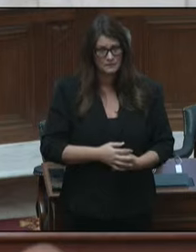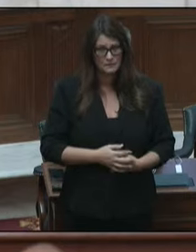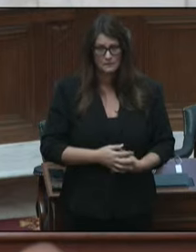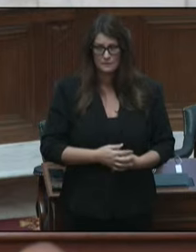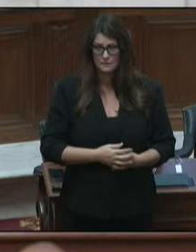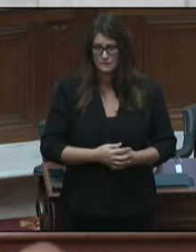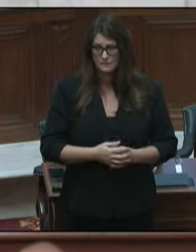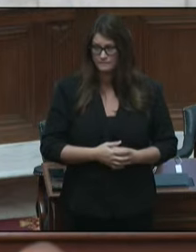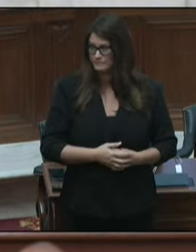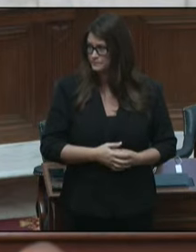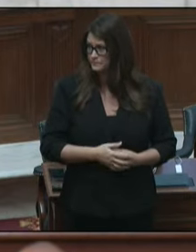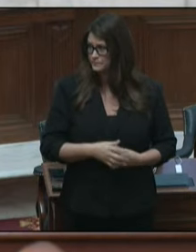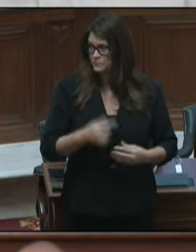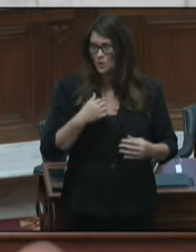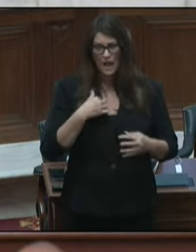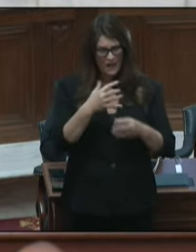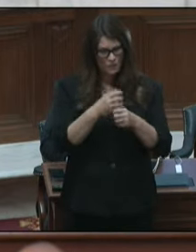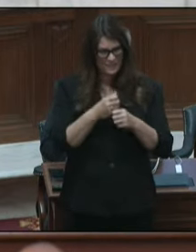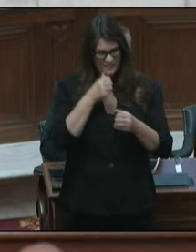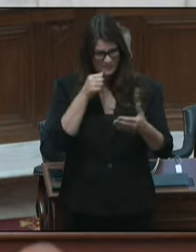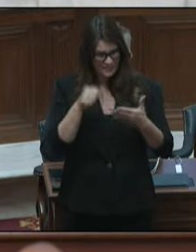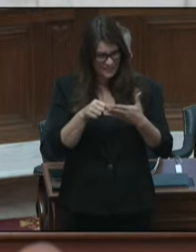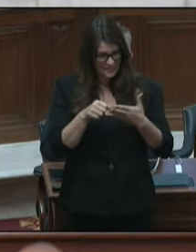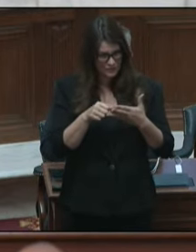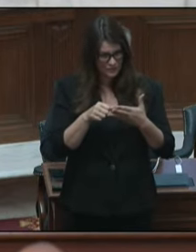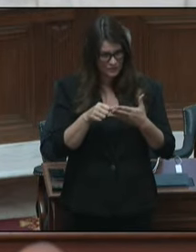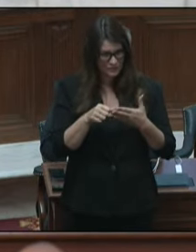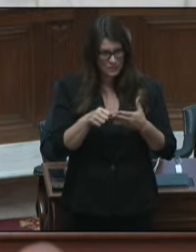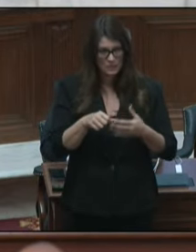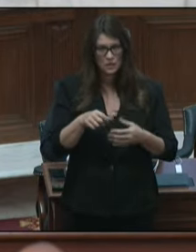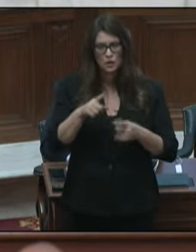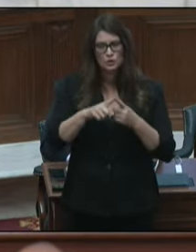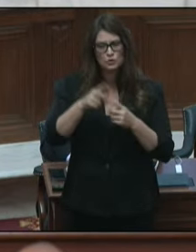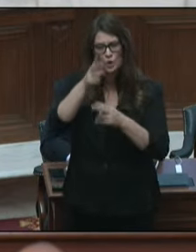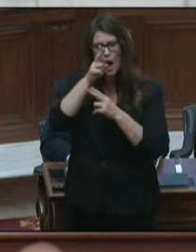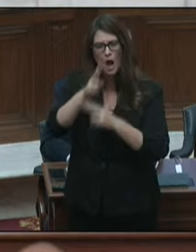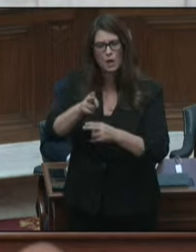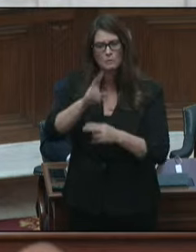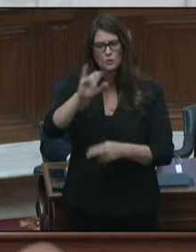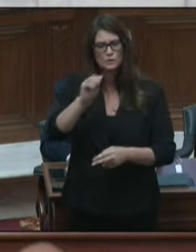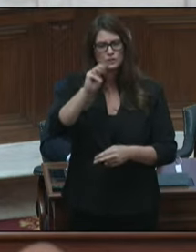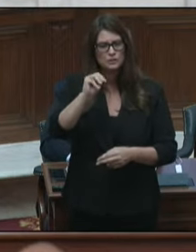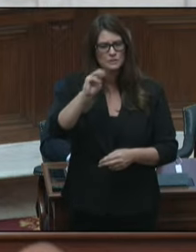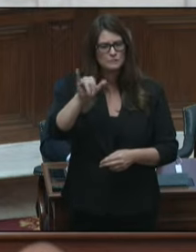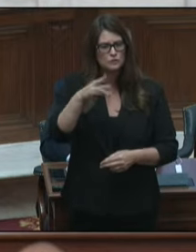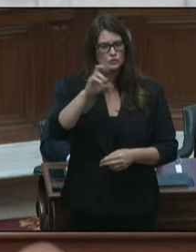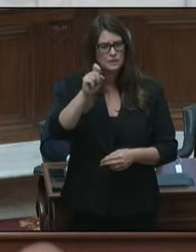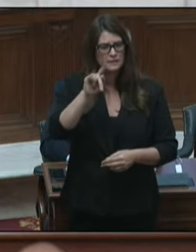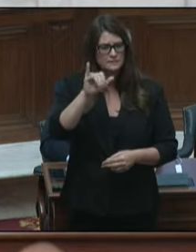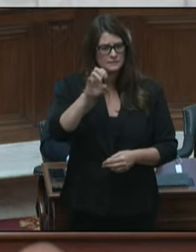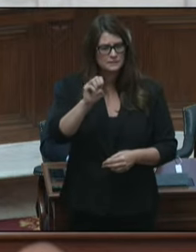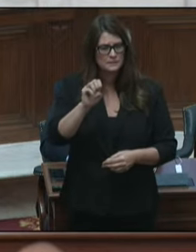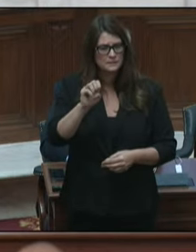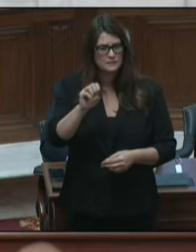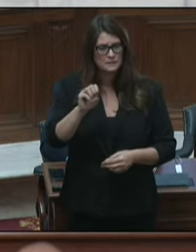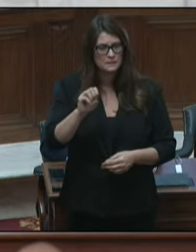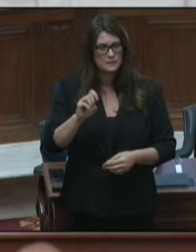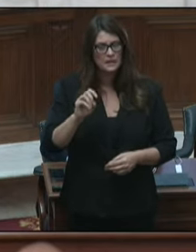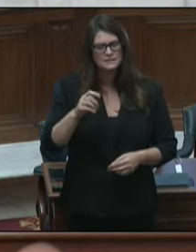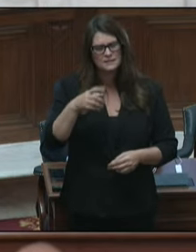So in comes this letter to the Honorable Jim Justice. It says, Dear